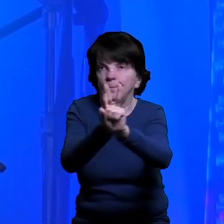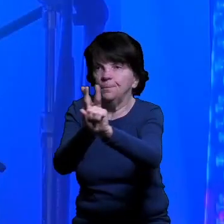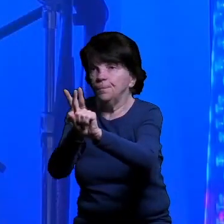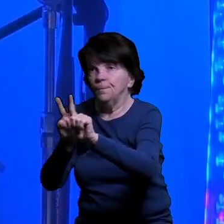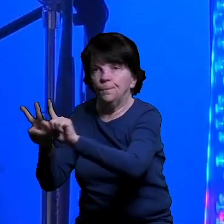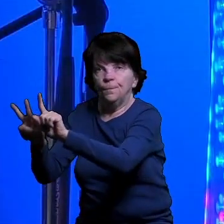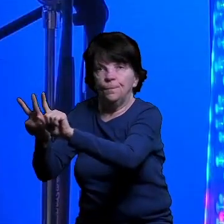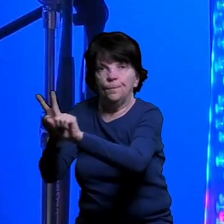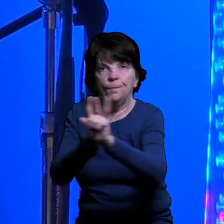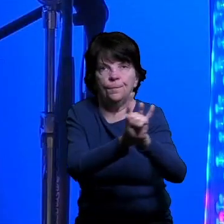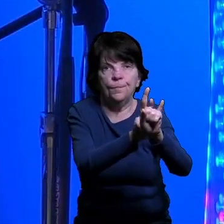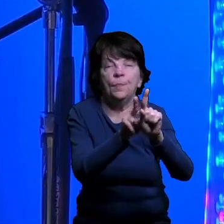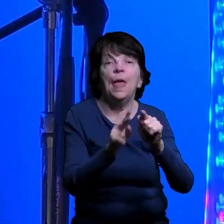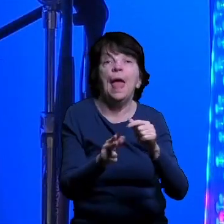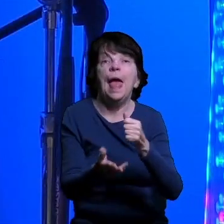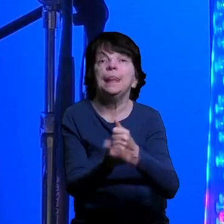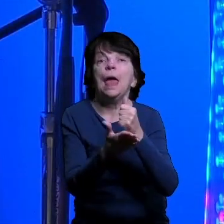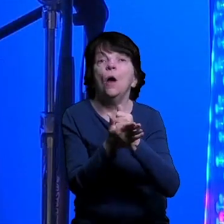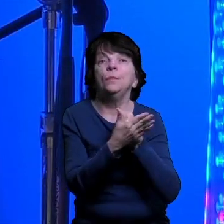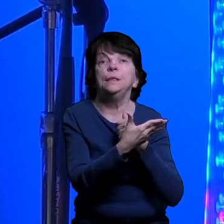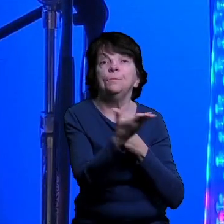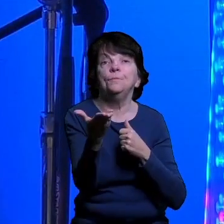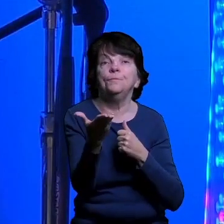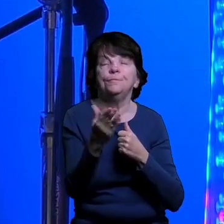him, moved as well.